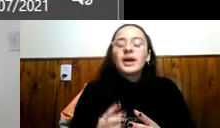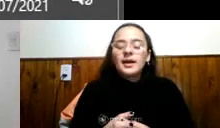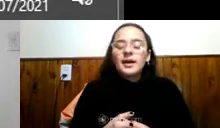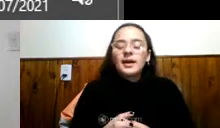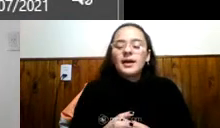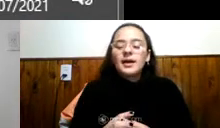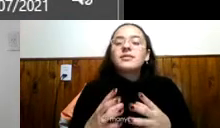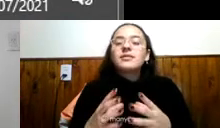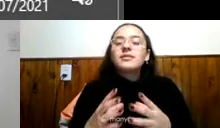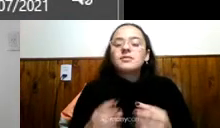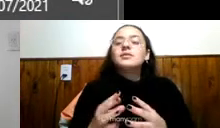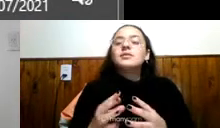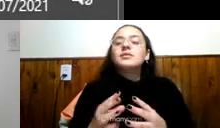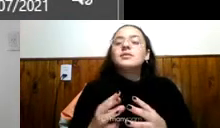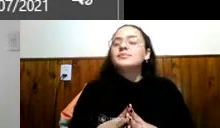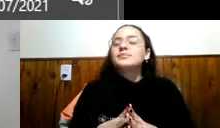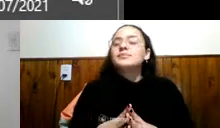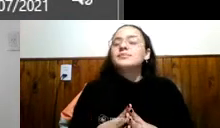um,